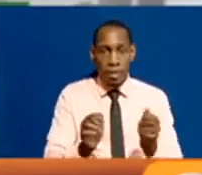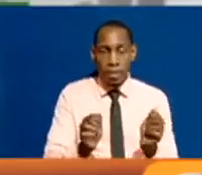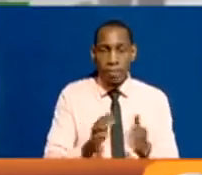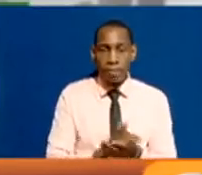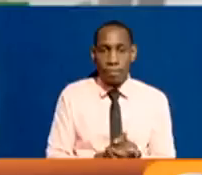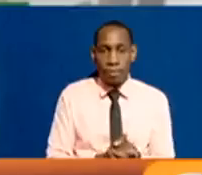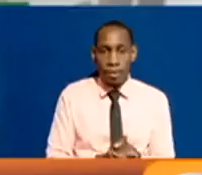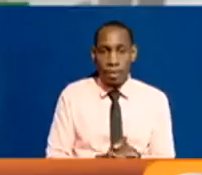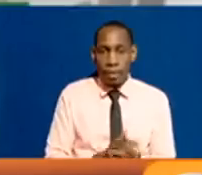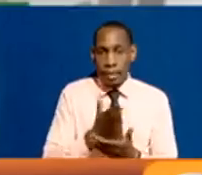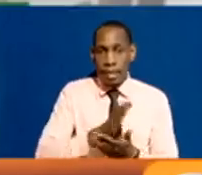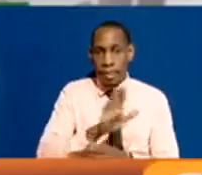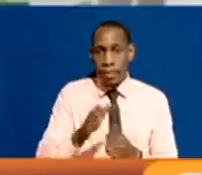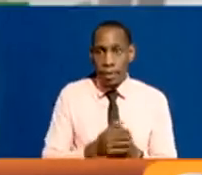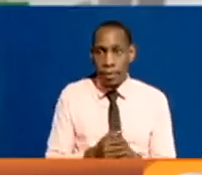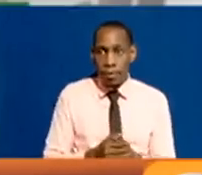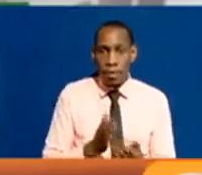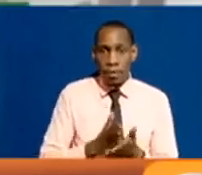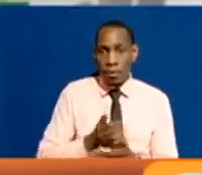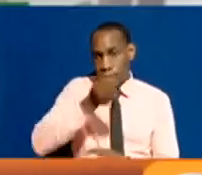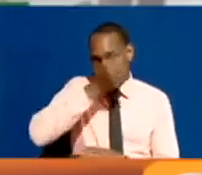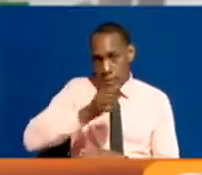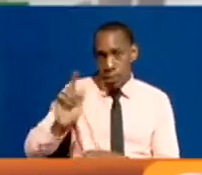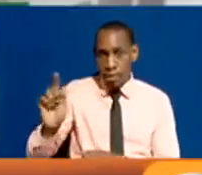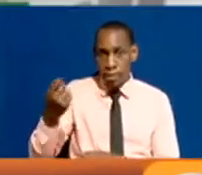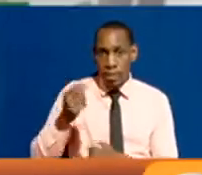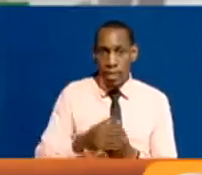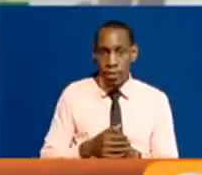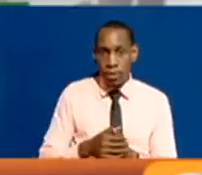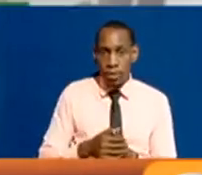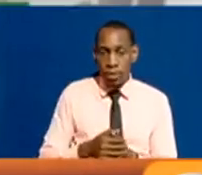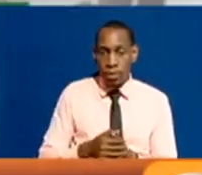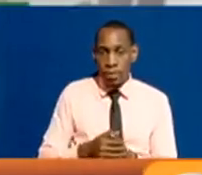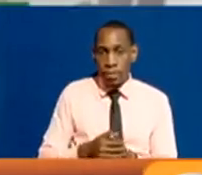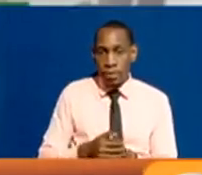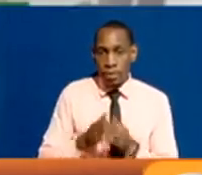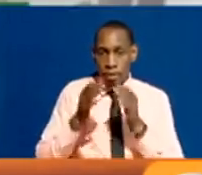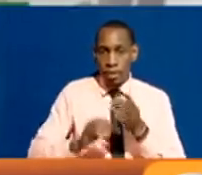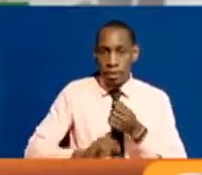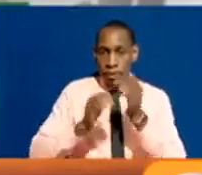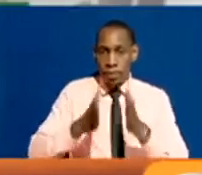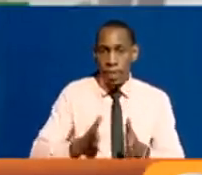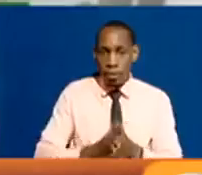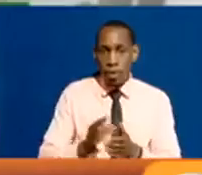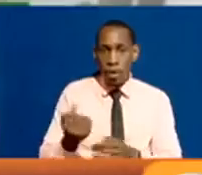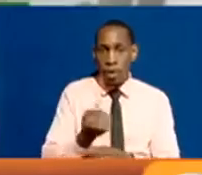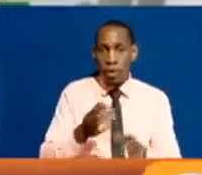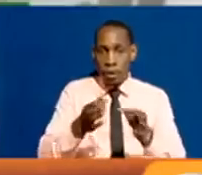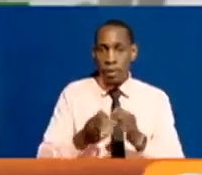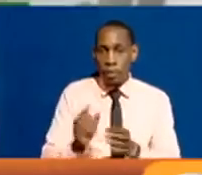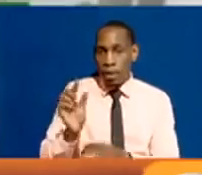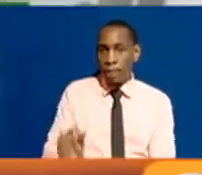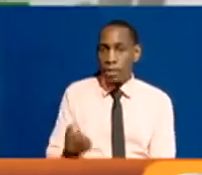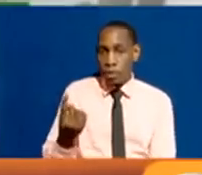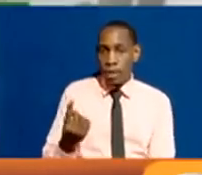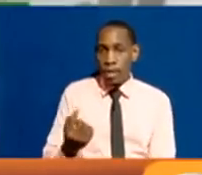insecure, and some of them very arrogant presidential errand boys and girls, accountable only to one person